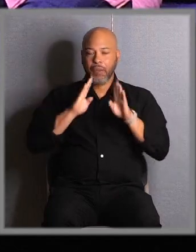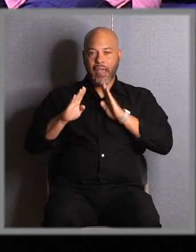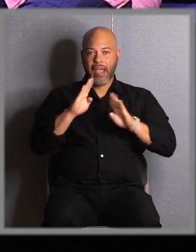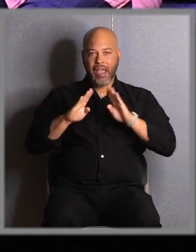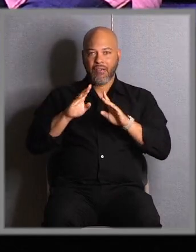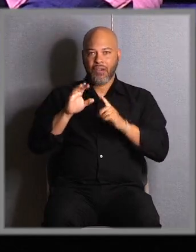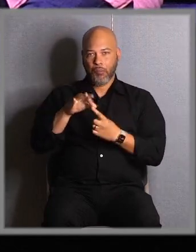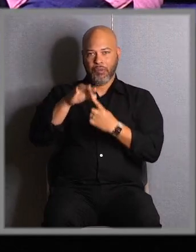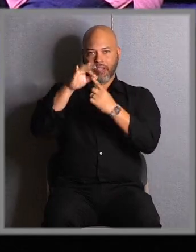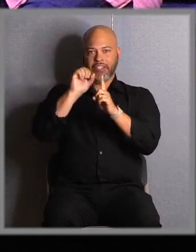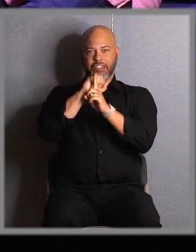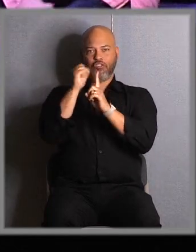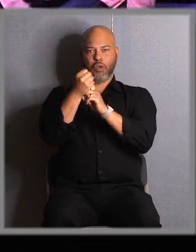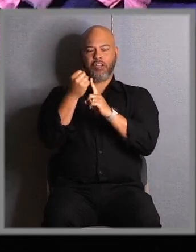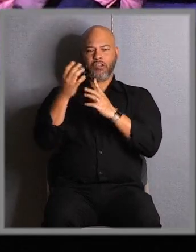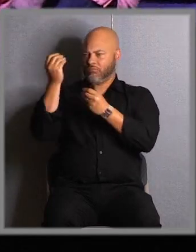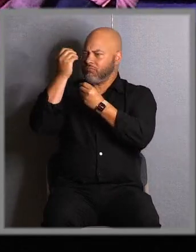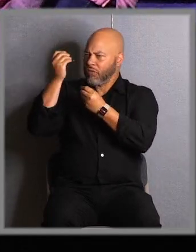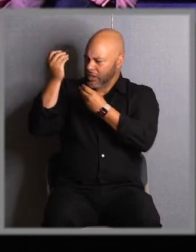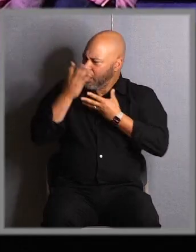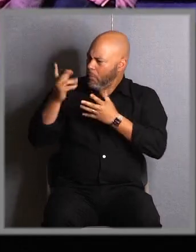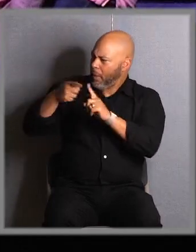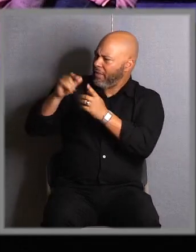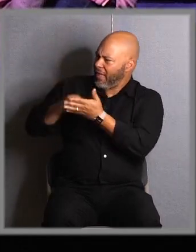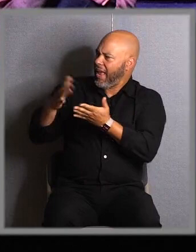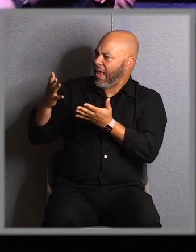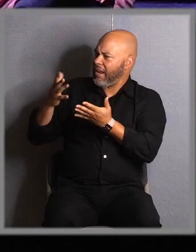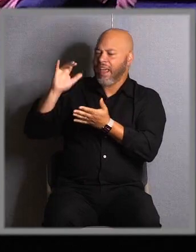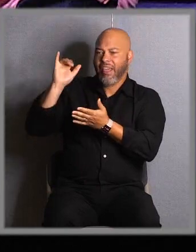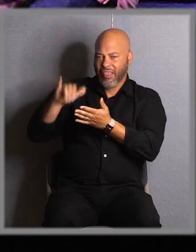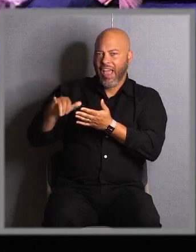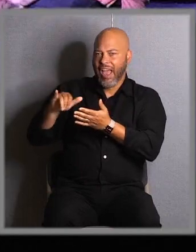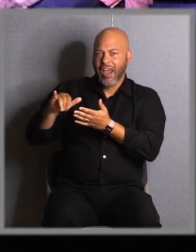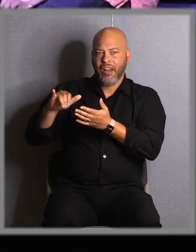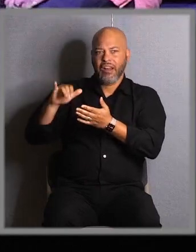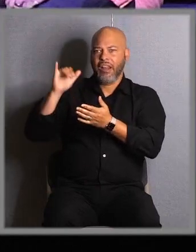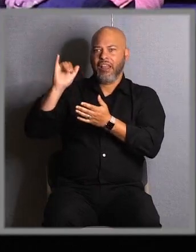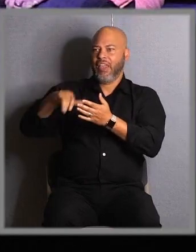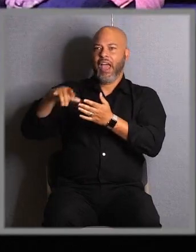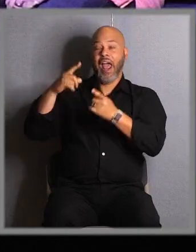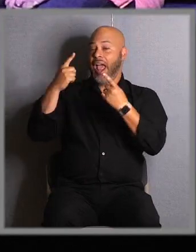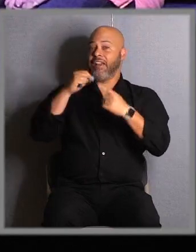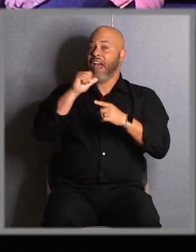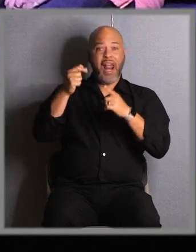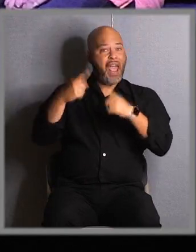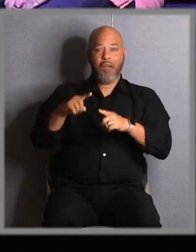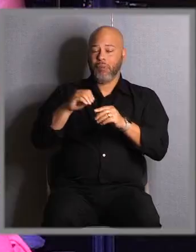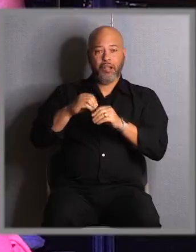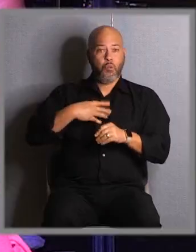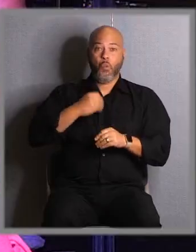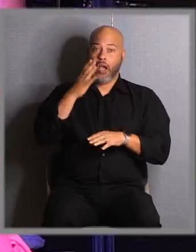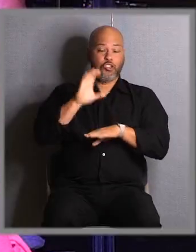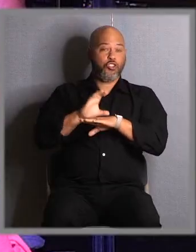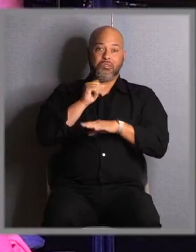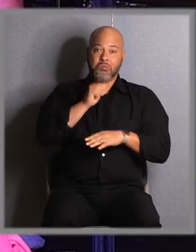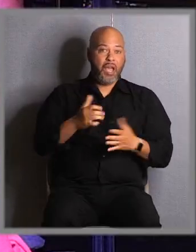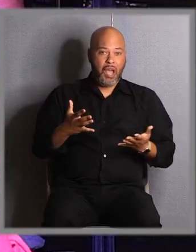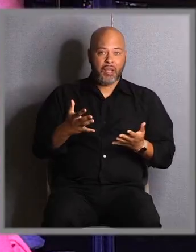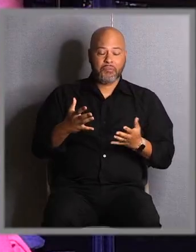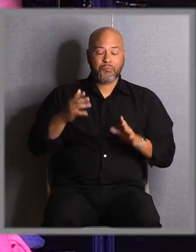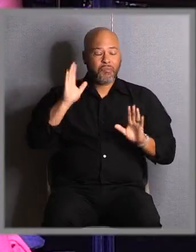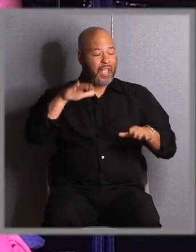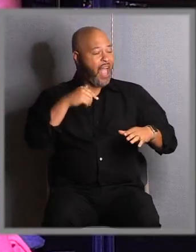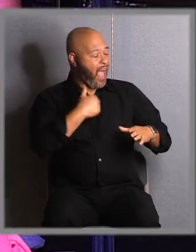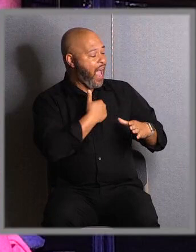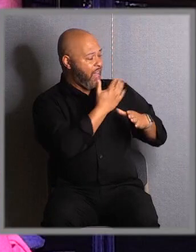certain situations. Tell us about that. Because I'm going to tell you, that would never happen in a white church. I shared with my other brothers in